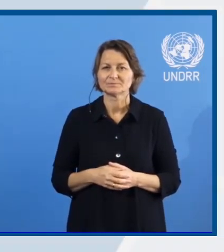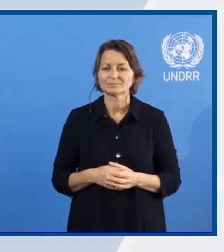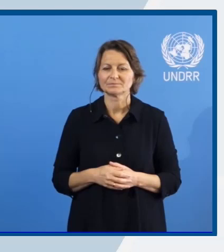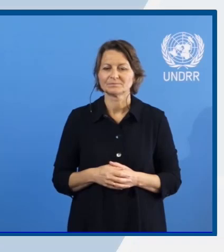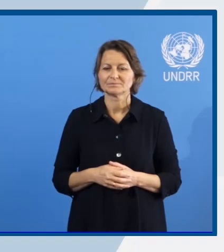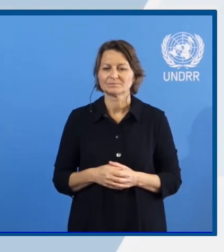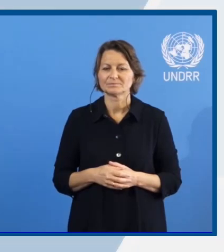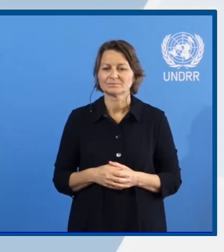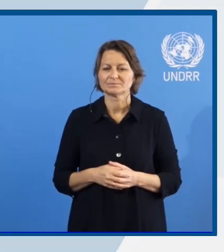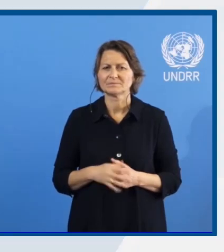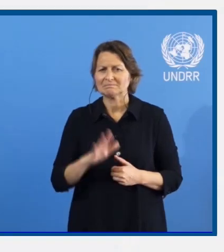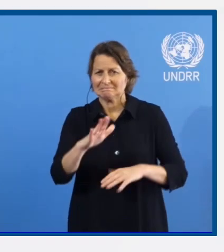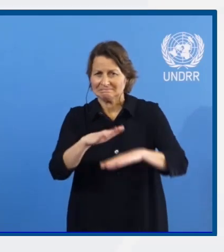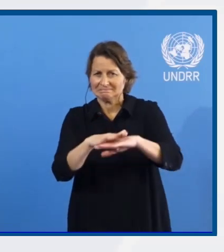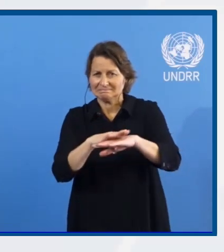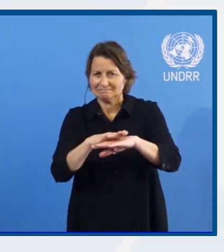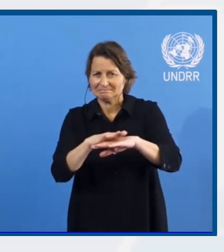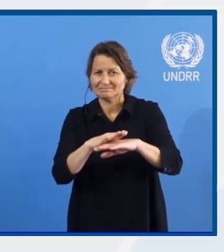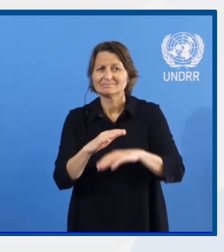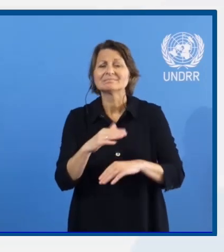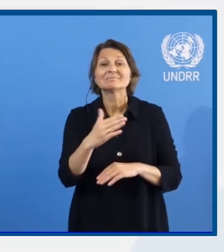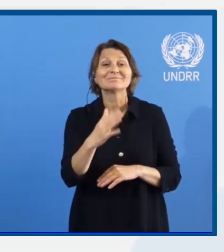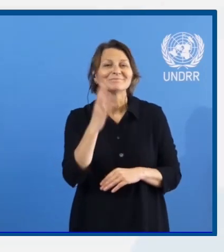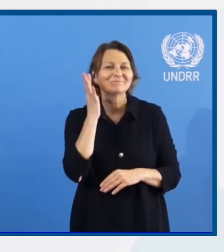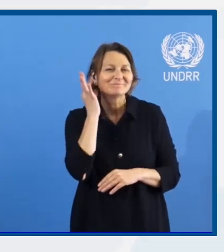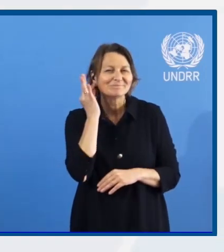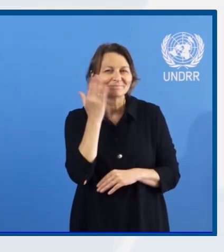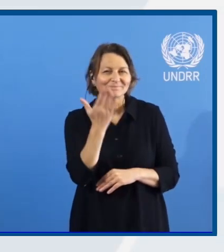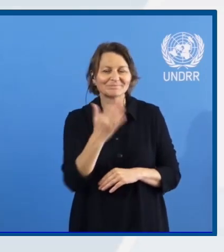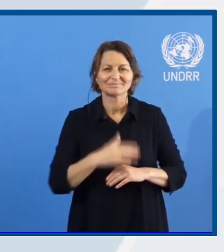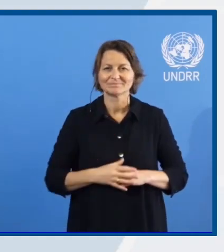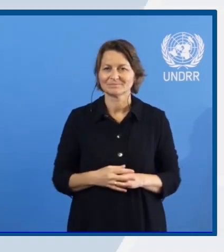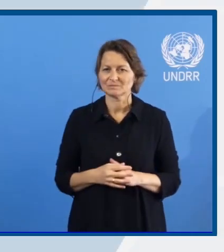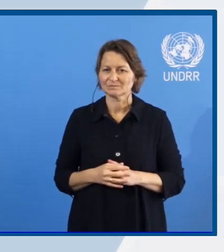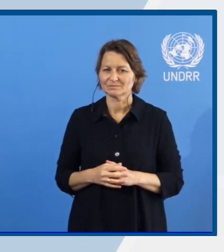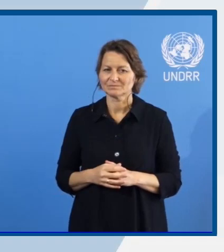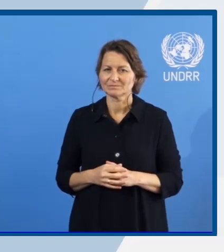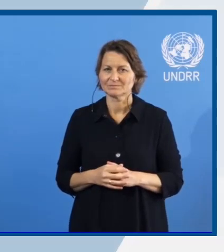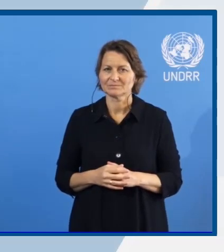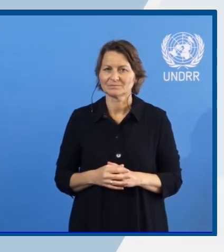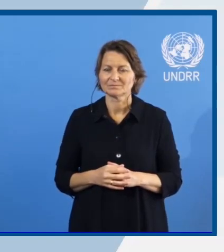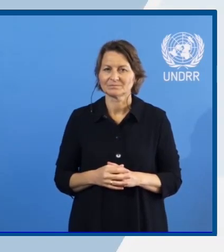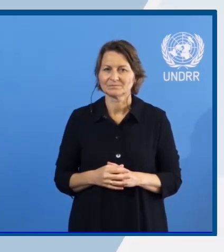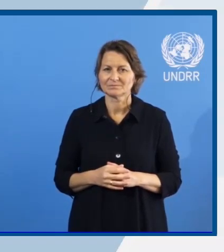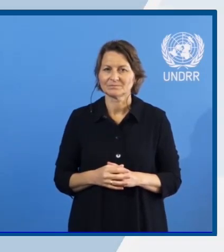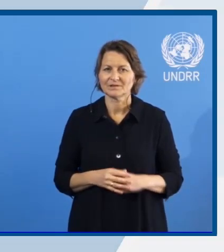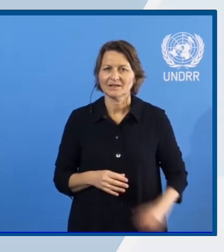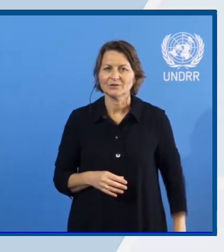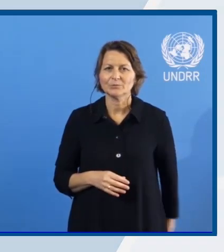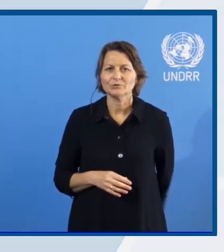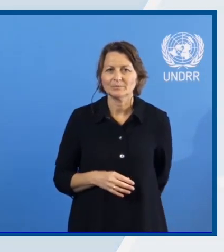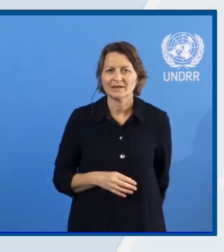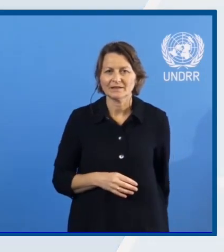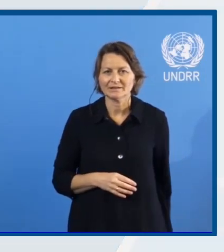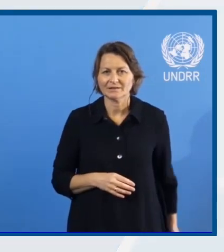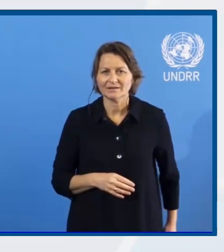Sorry, I'll get to you next. The lady up there. Thank you very much. My name is Nadia Holland from the European Disability Forum. I was